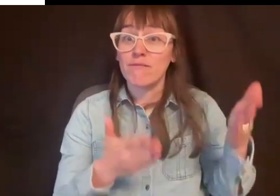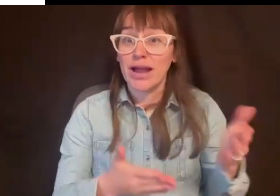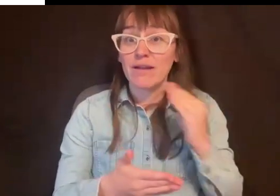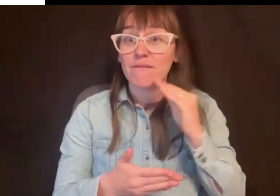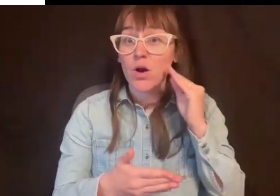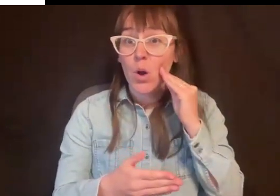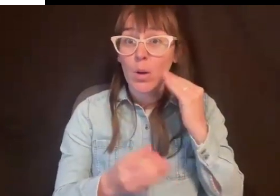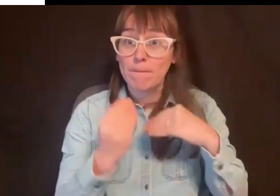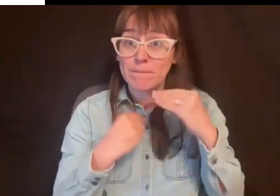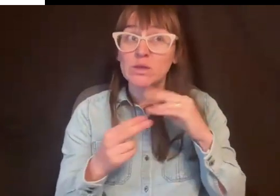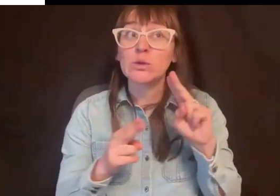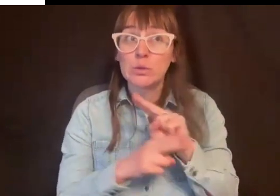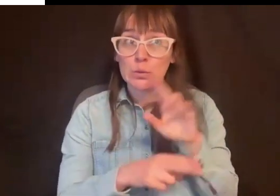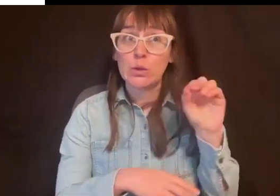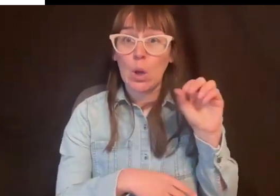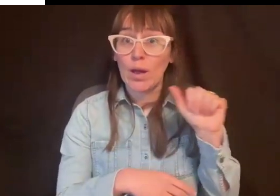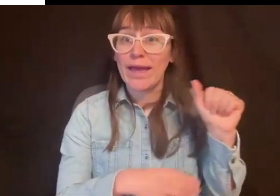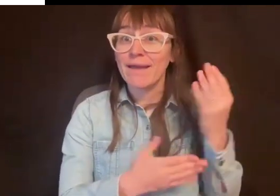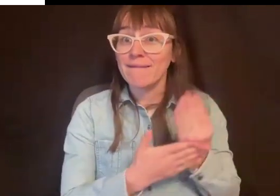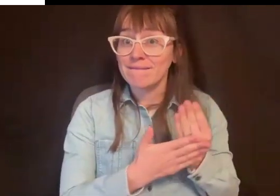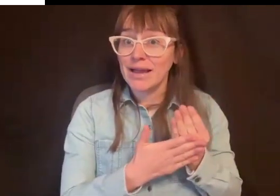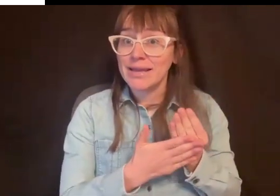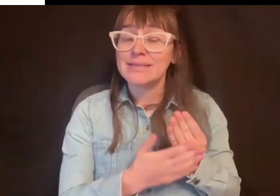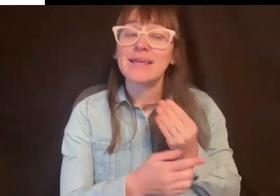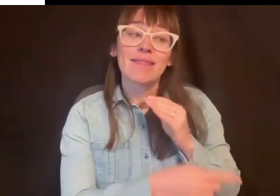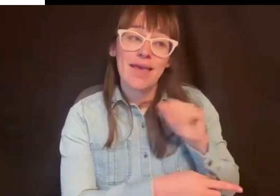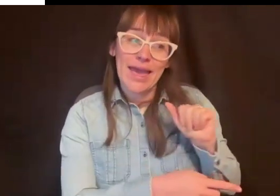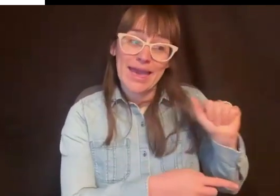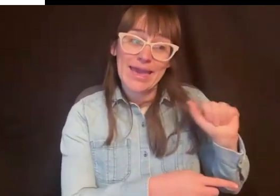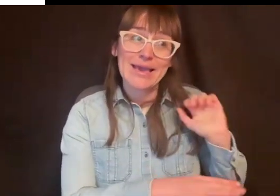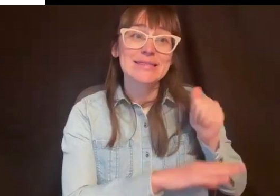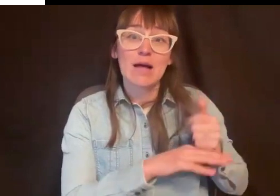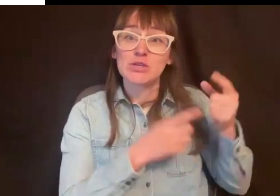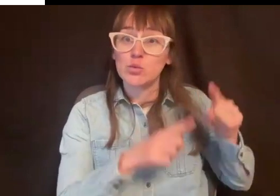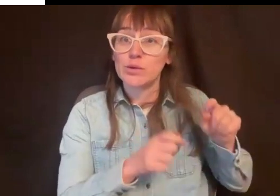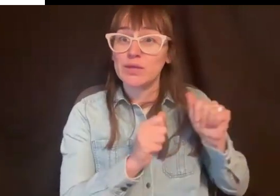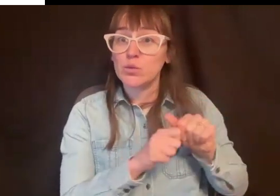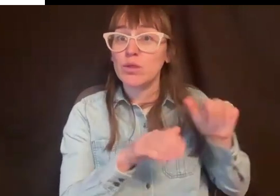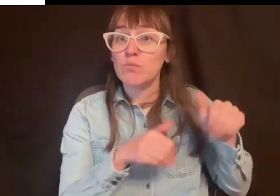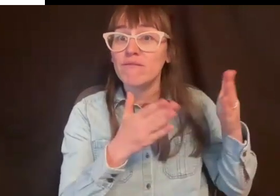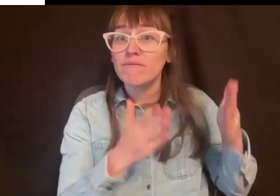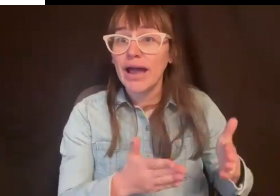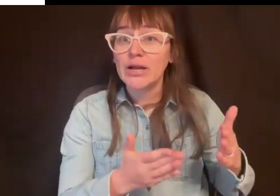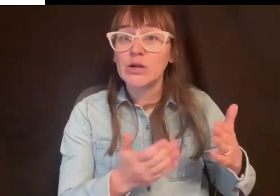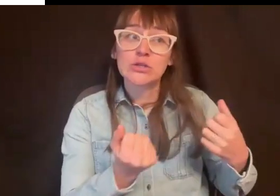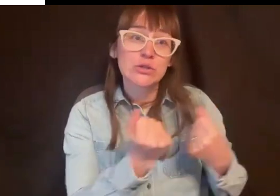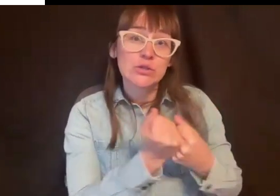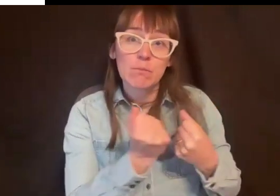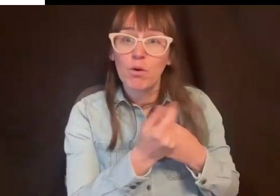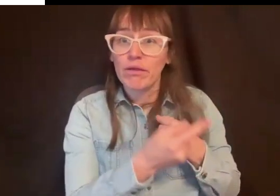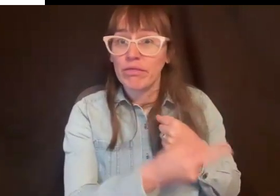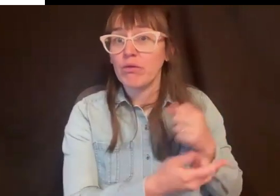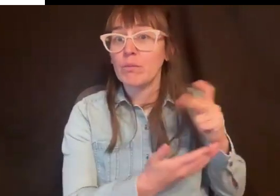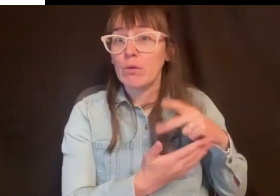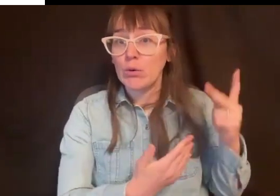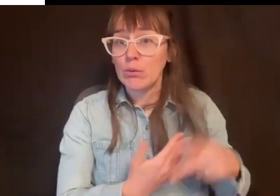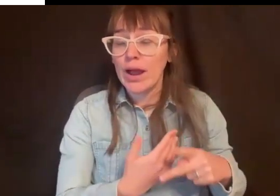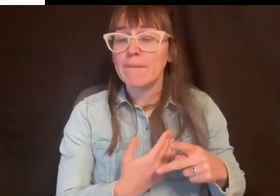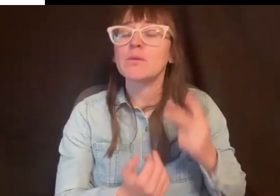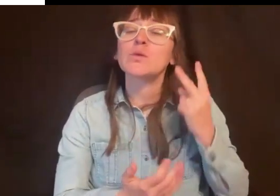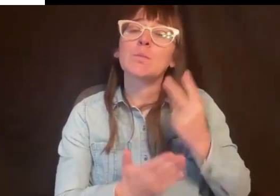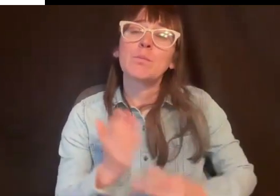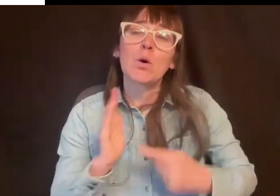Americans Act funding. AAA establishes agreements with service providers to help support its home delivered meals program. In both of these